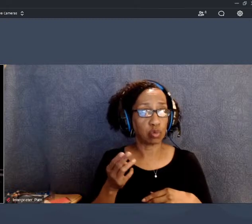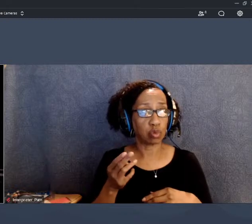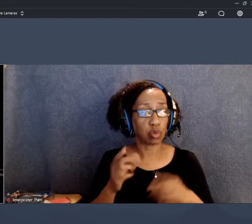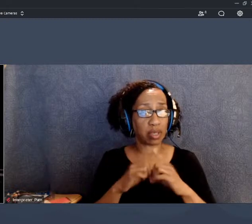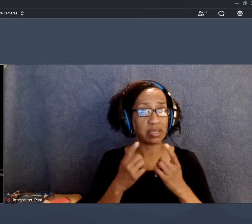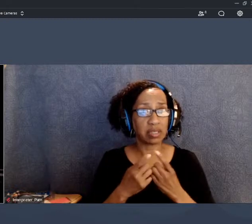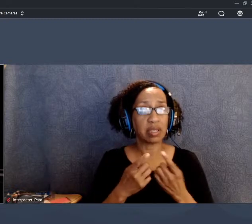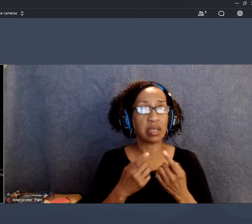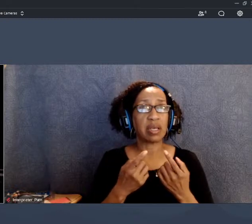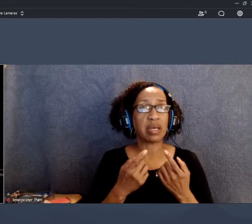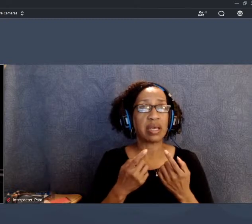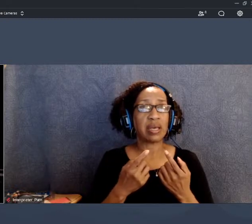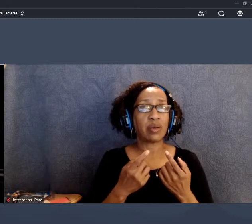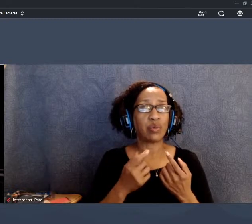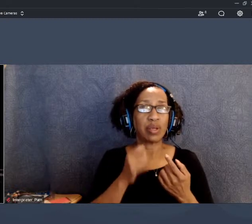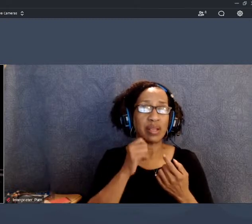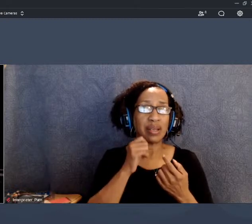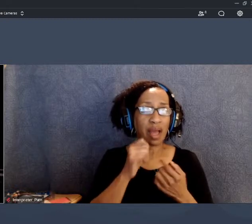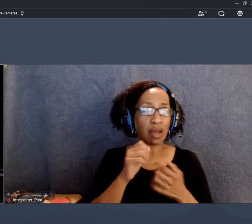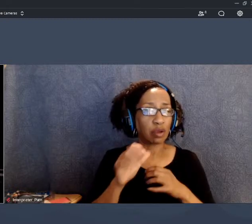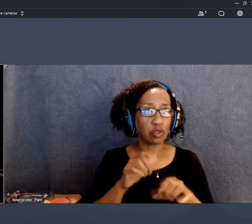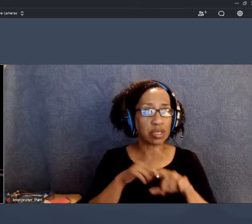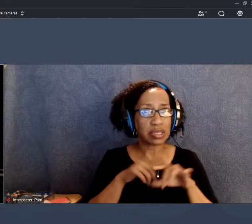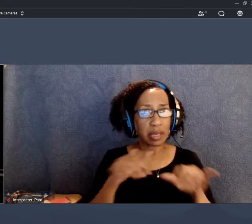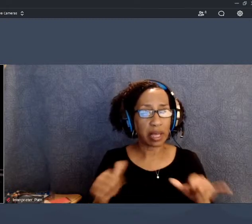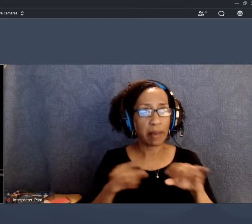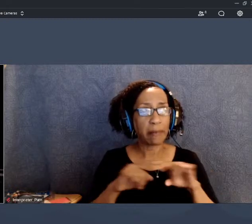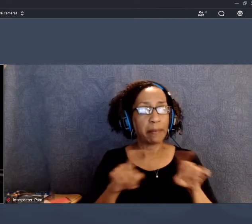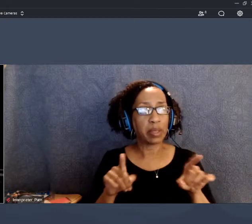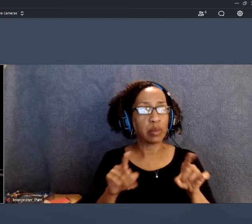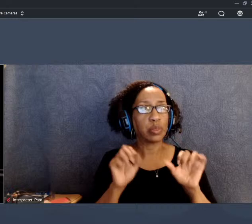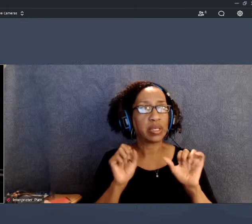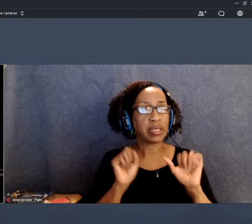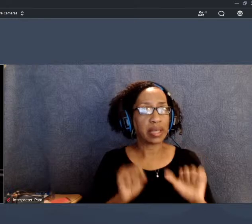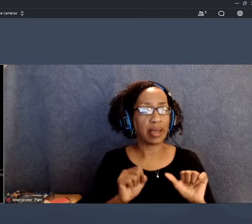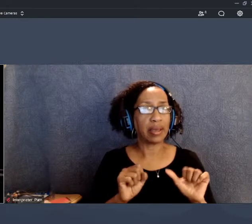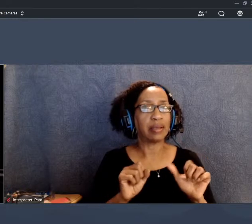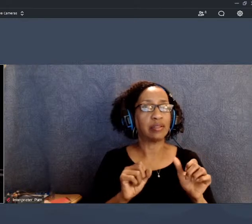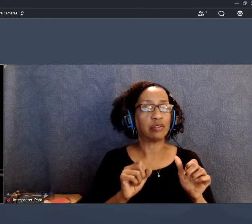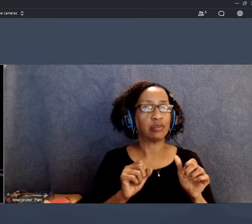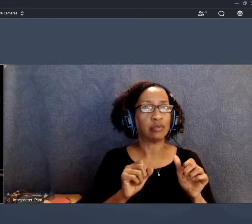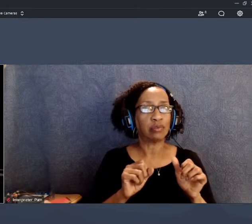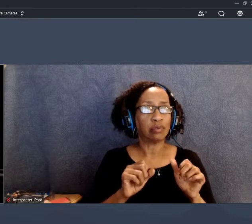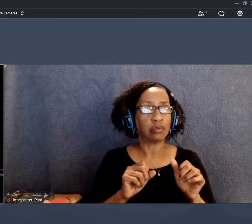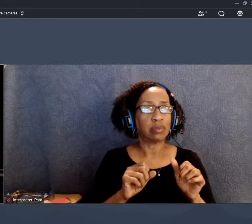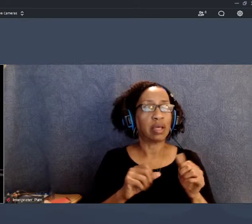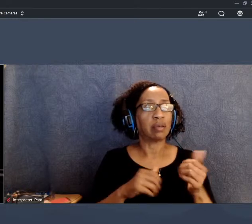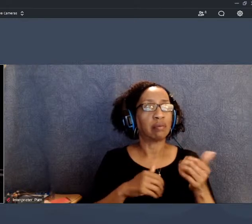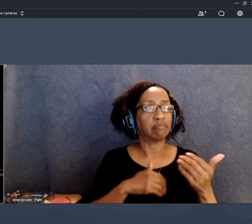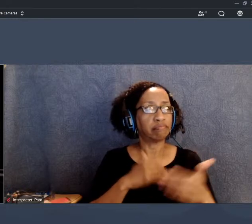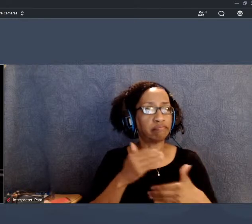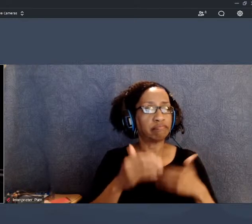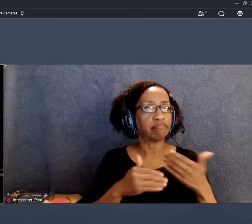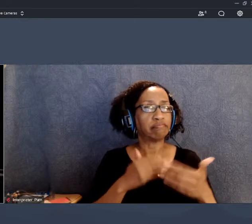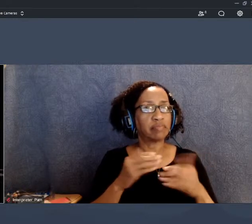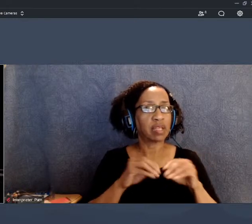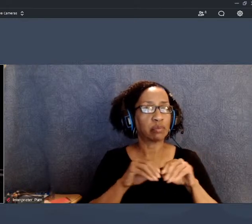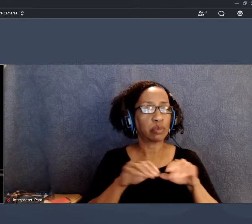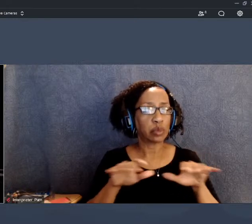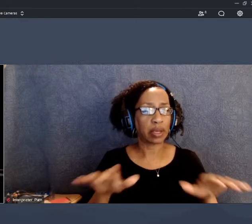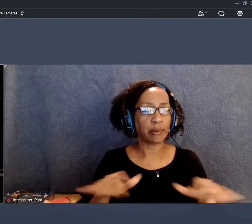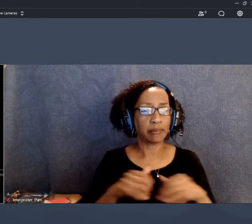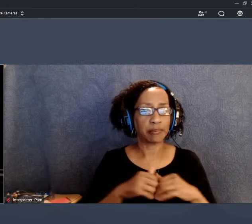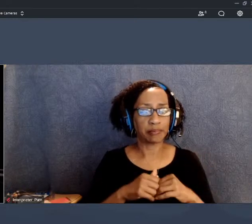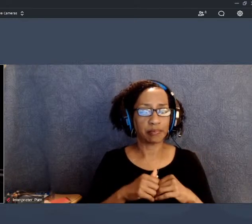once, all at the same time. We can spread it out over the terms and decades. Right, and I think